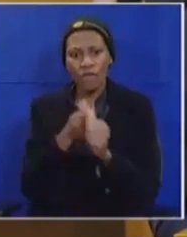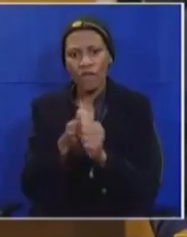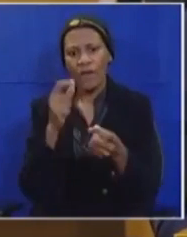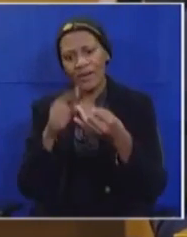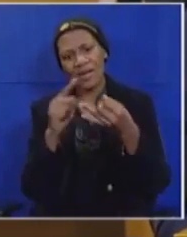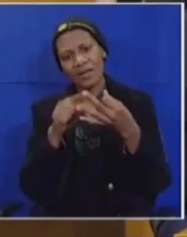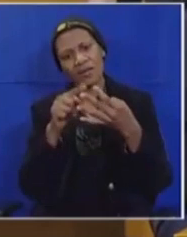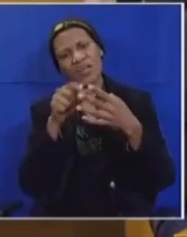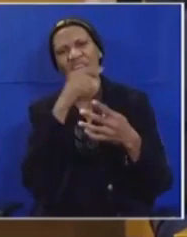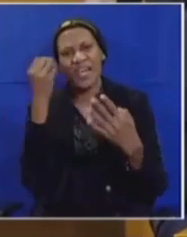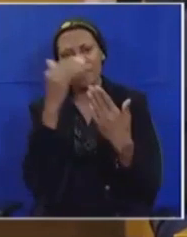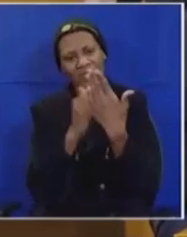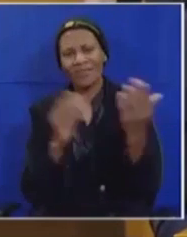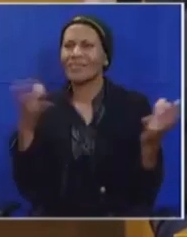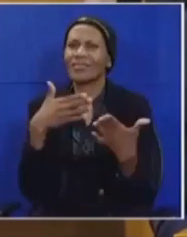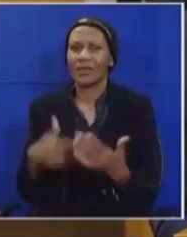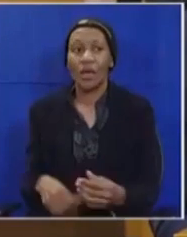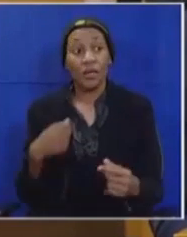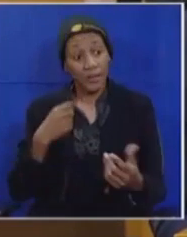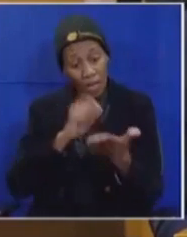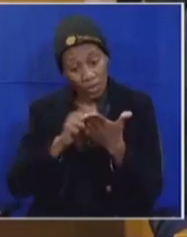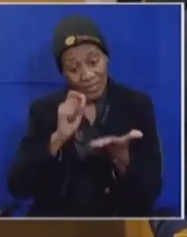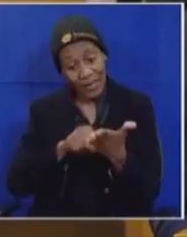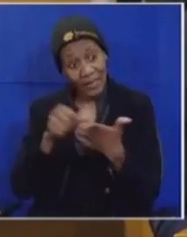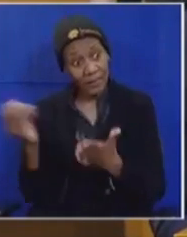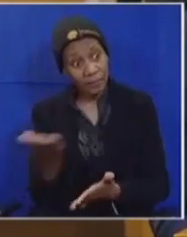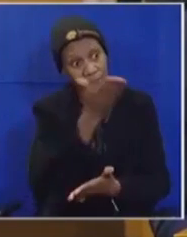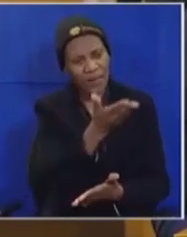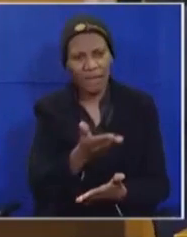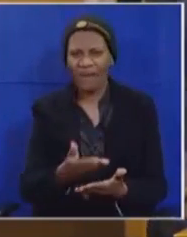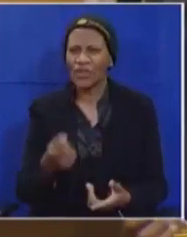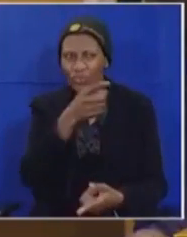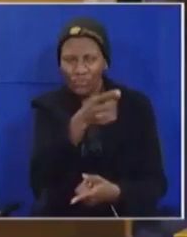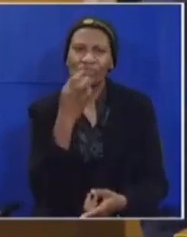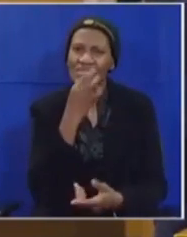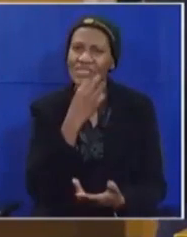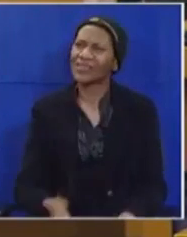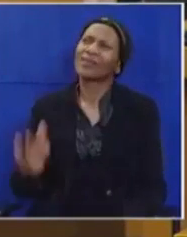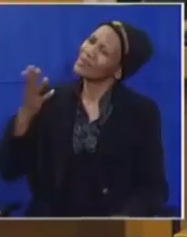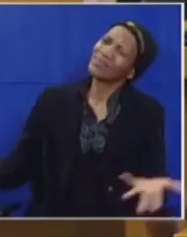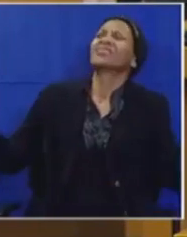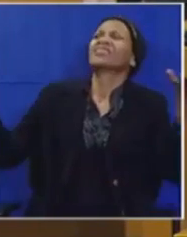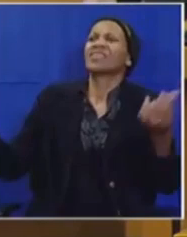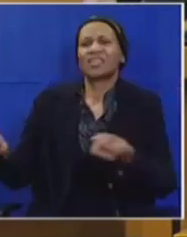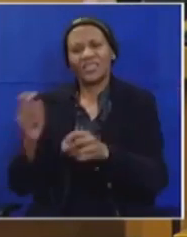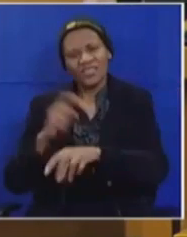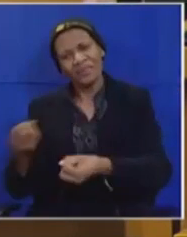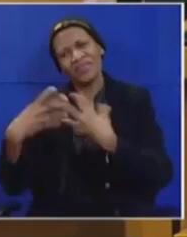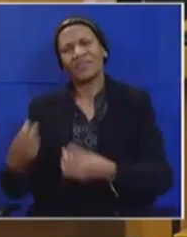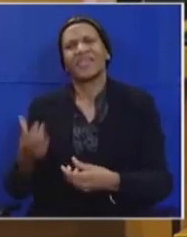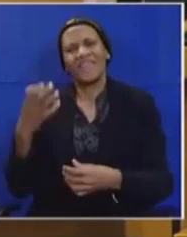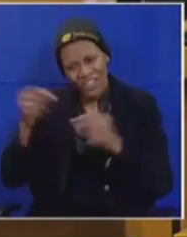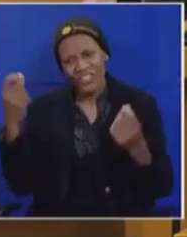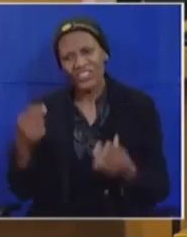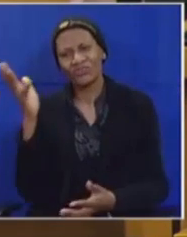said in response to that letter I wrote to you on behalf of the UDM, you said... Honorable you don't member, want- can I finish request my you point, to please? finish? No, man.